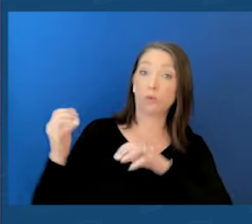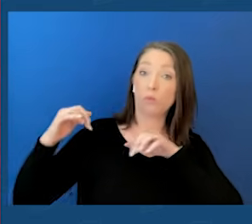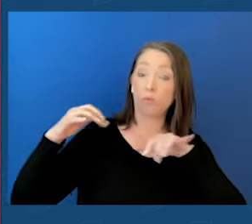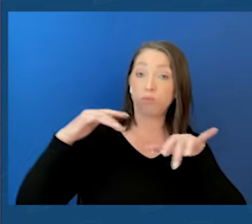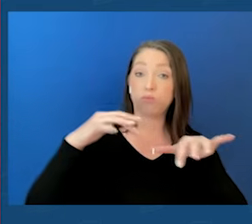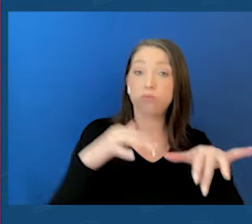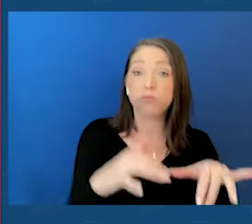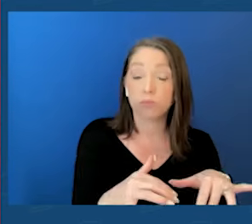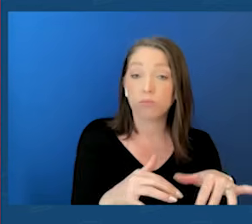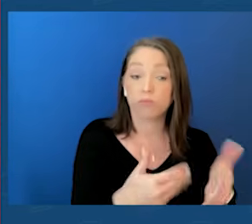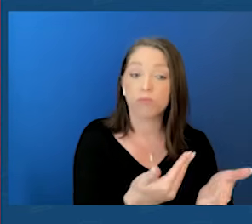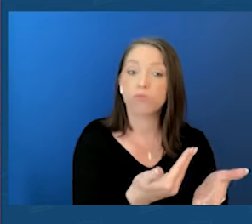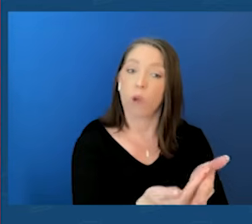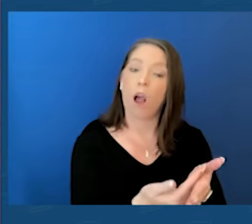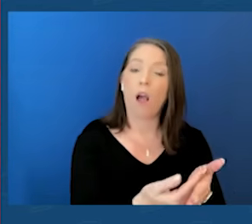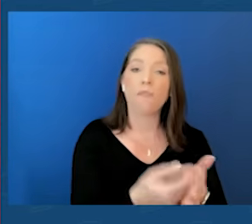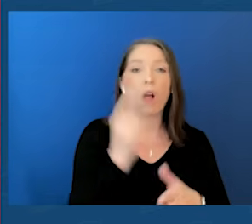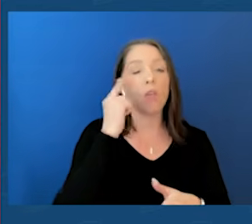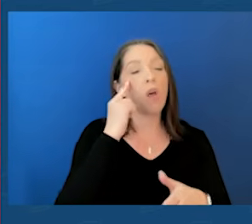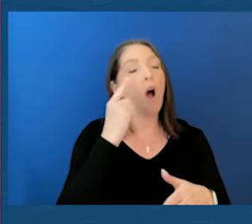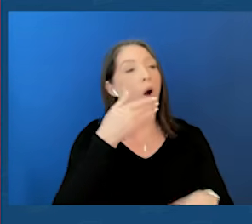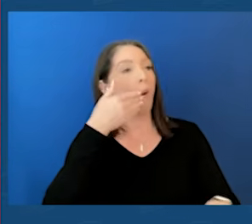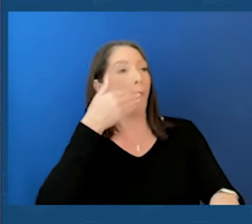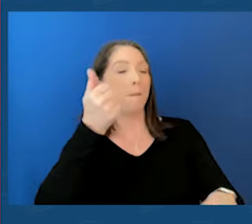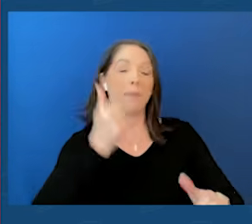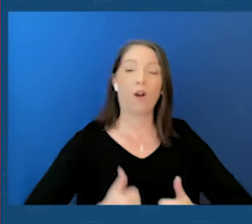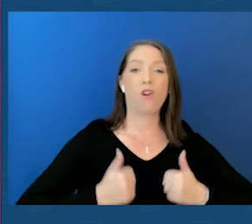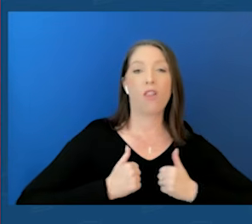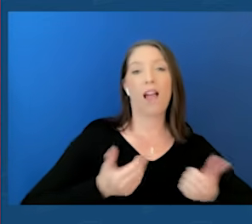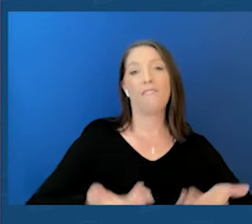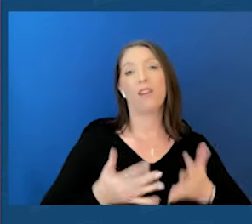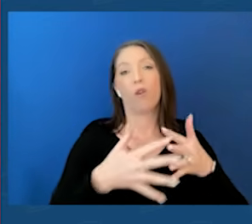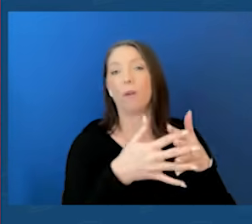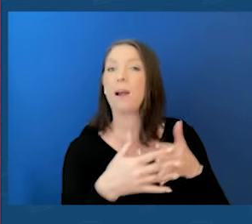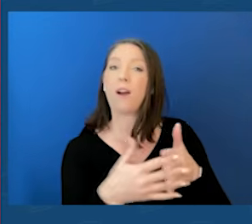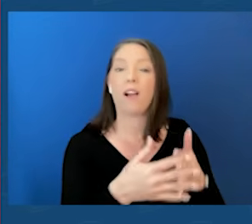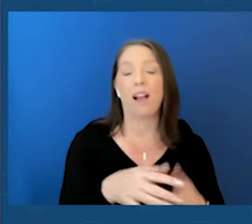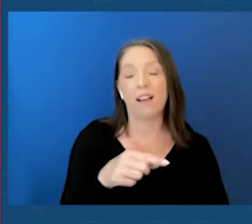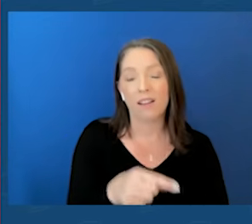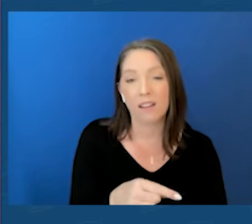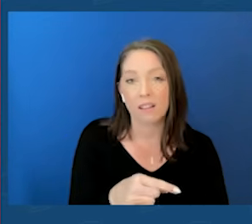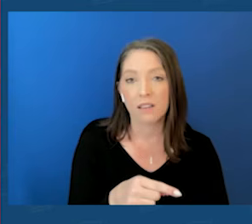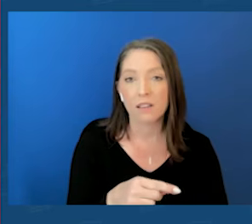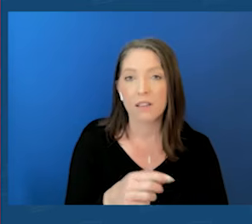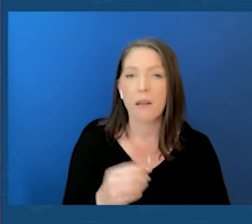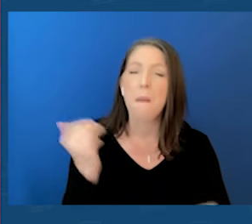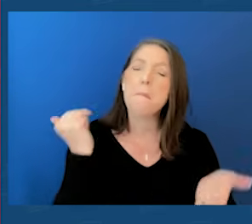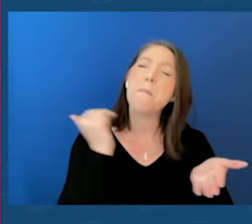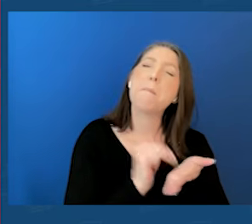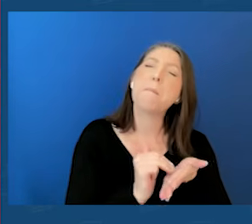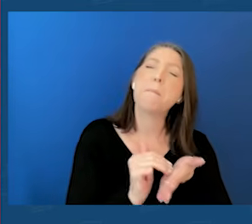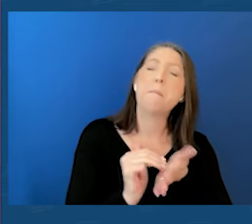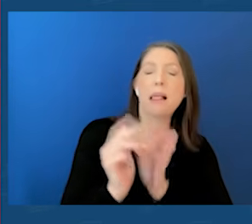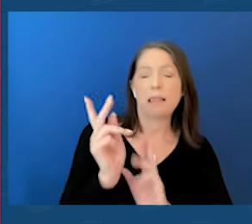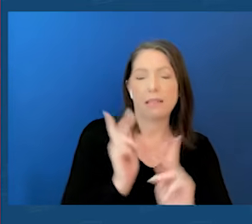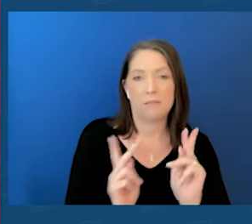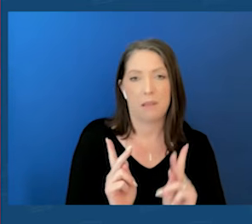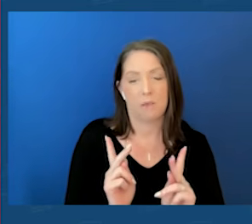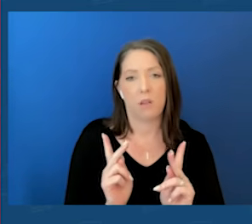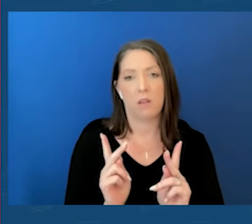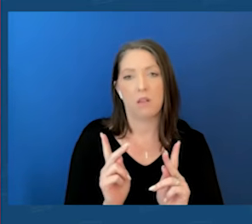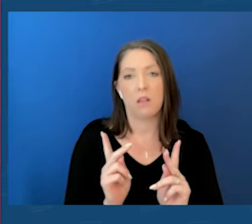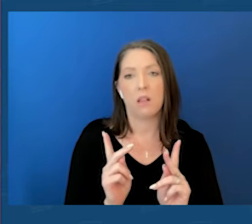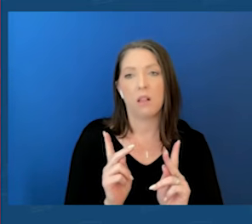They thought there were better days that lie ahead by making that journey here. Millions and millions who fled oppression